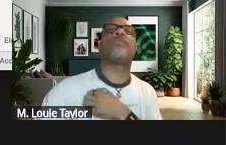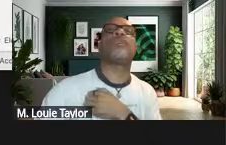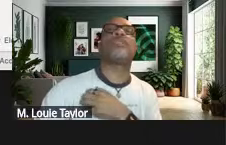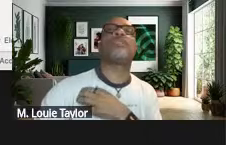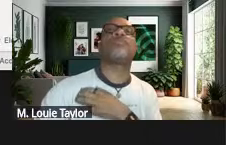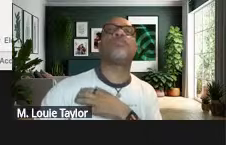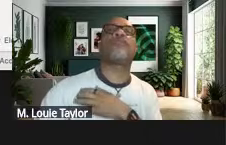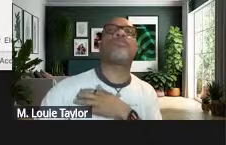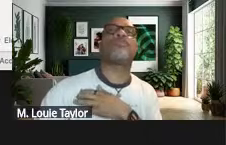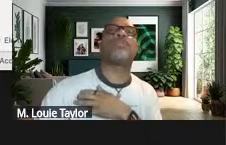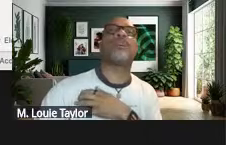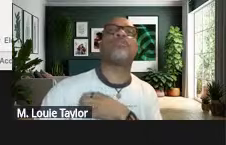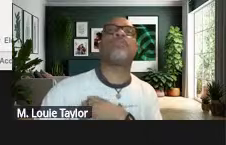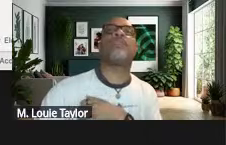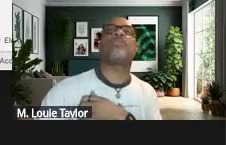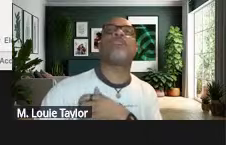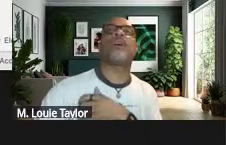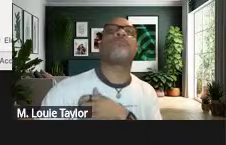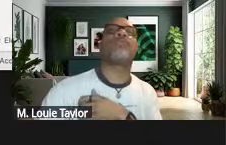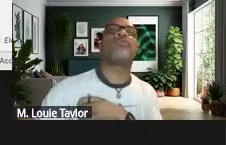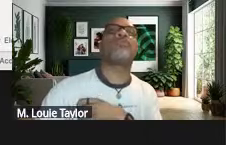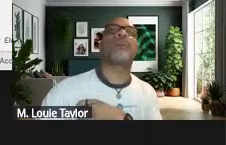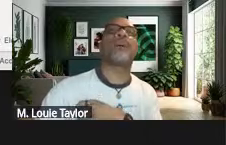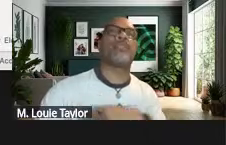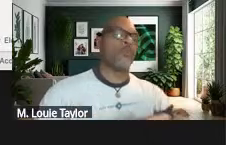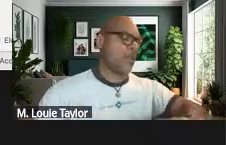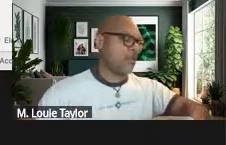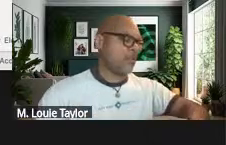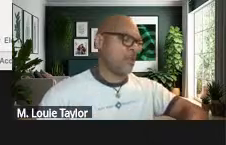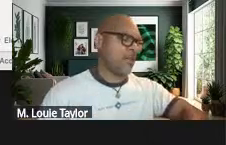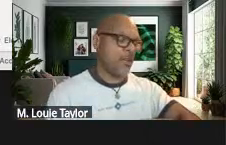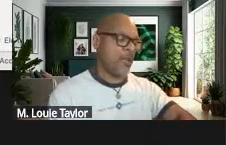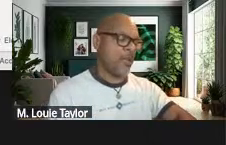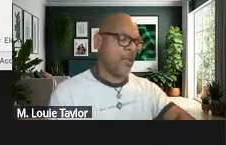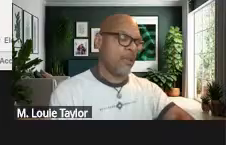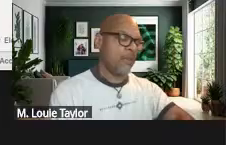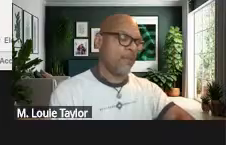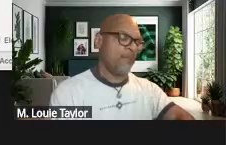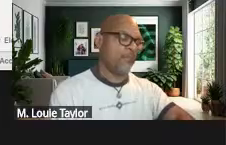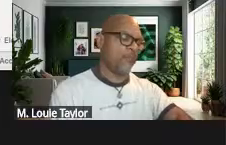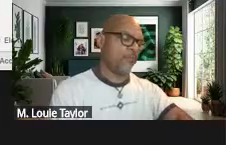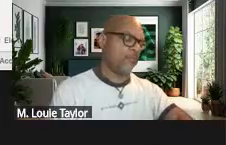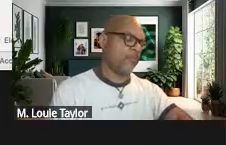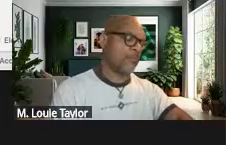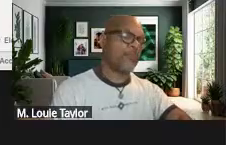info. And it says, first put down your email to grab a free hormone balancing product guide,